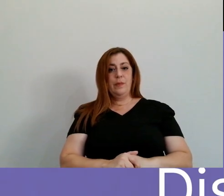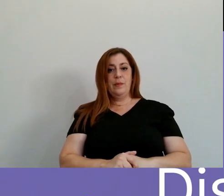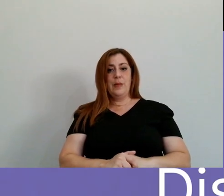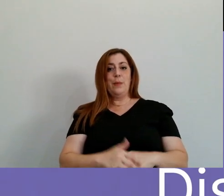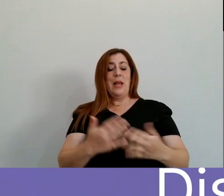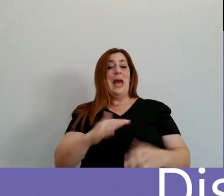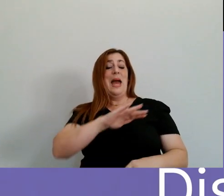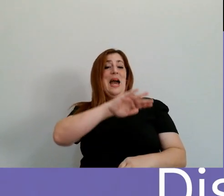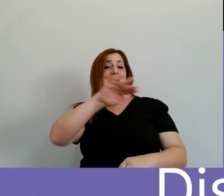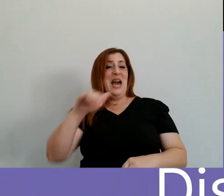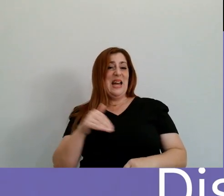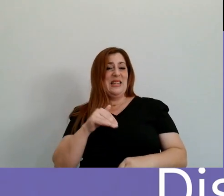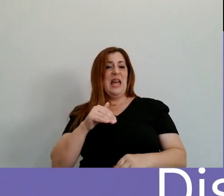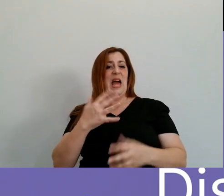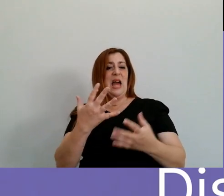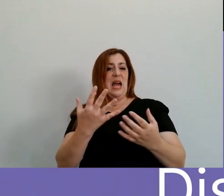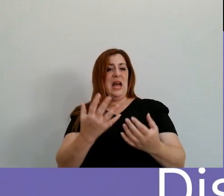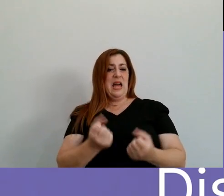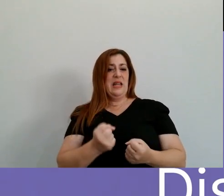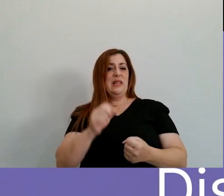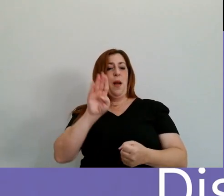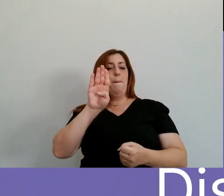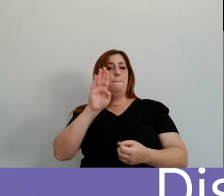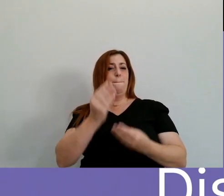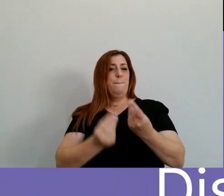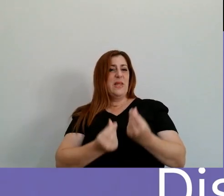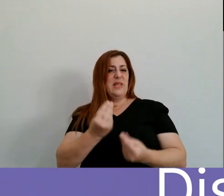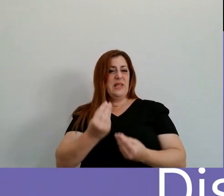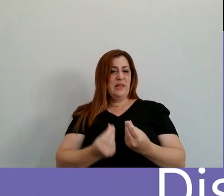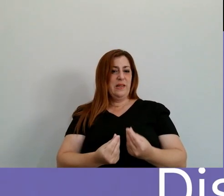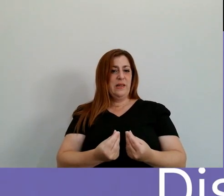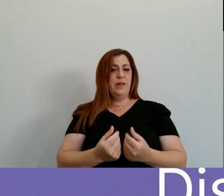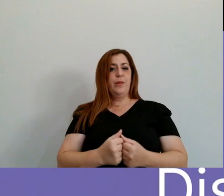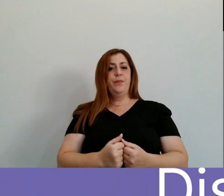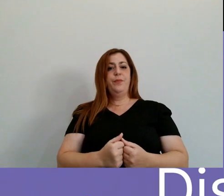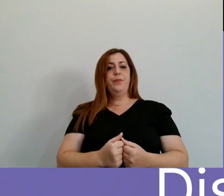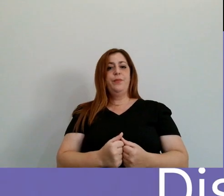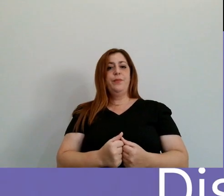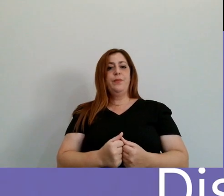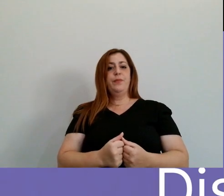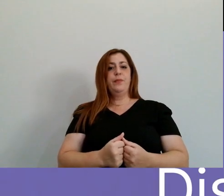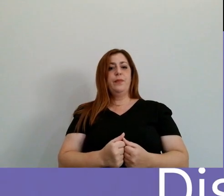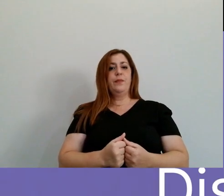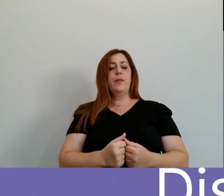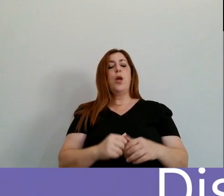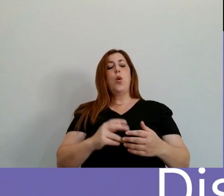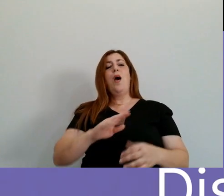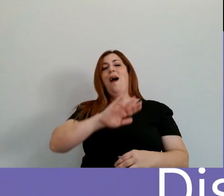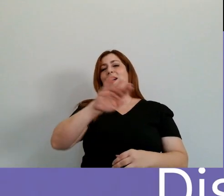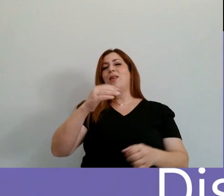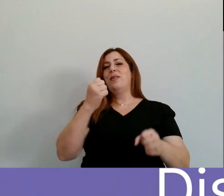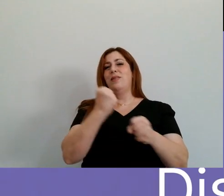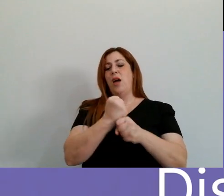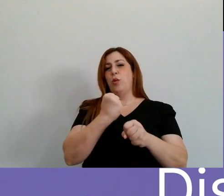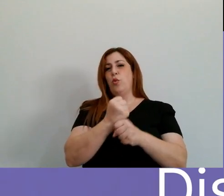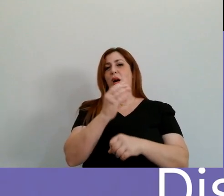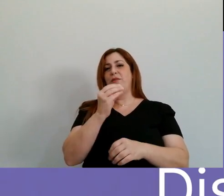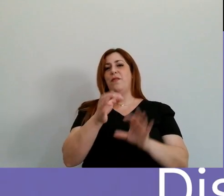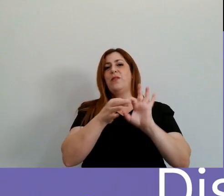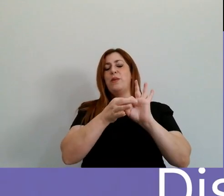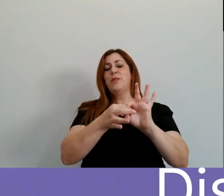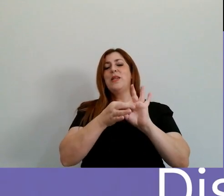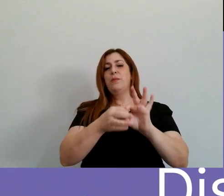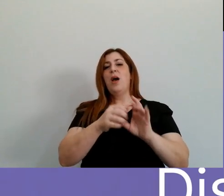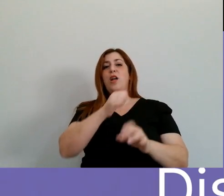business basically, and we offer help to mothers regarding kids with autism. We work a lot with urgency approach. And I